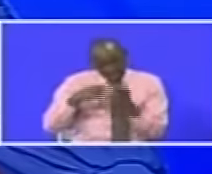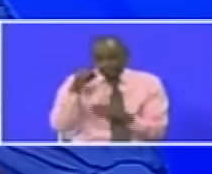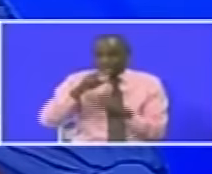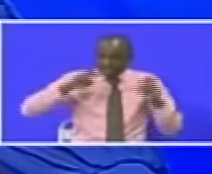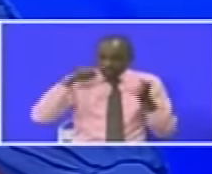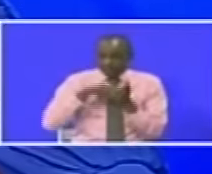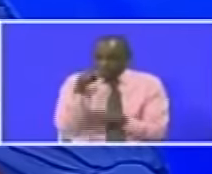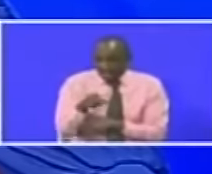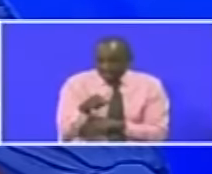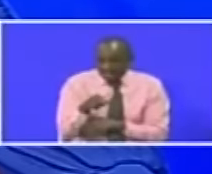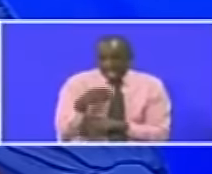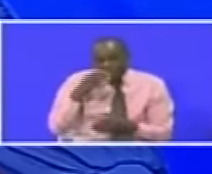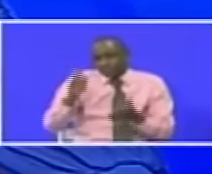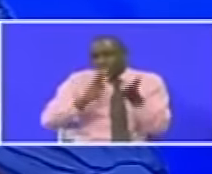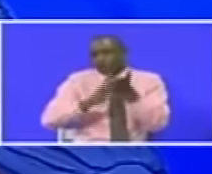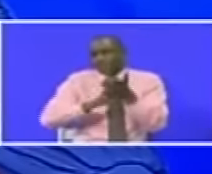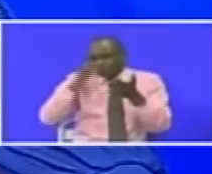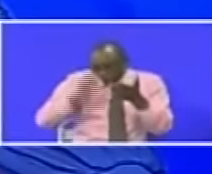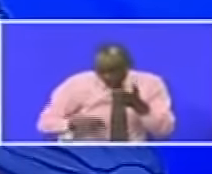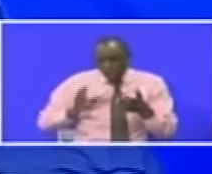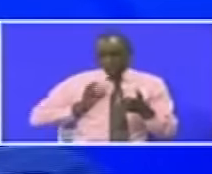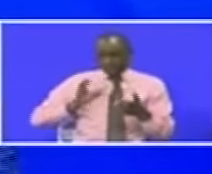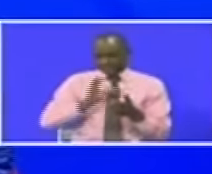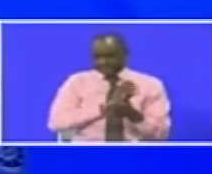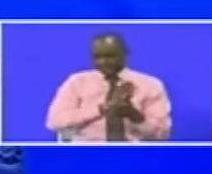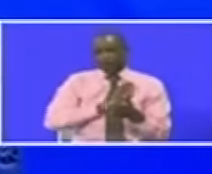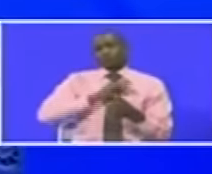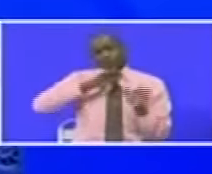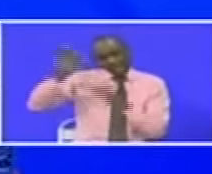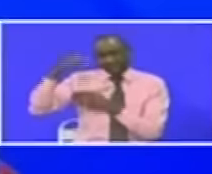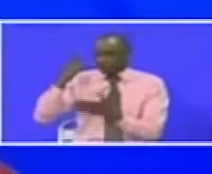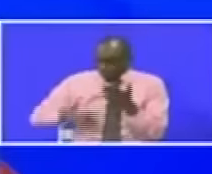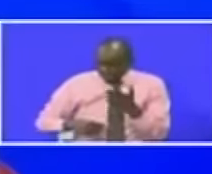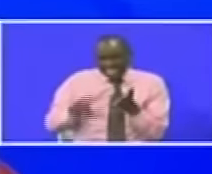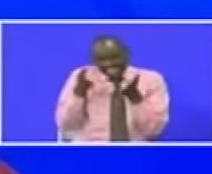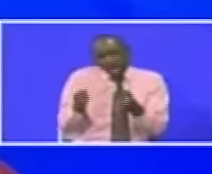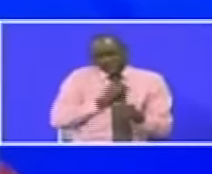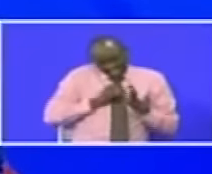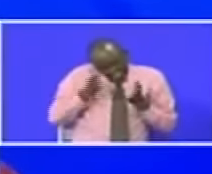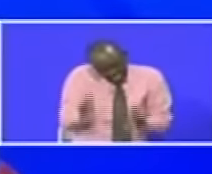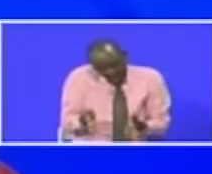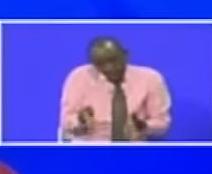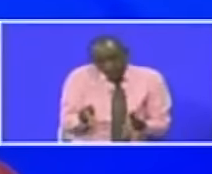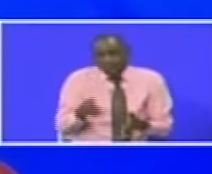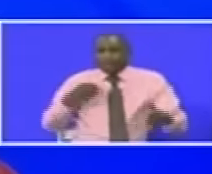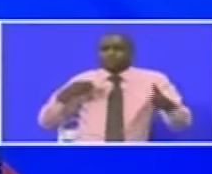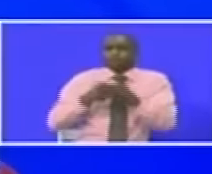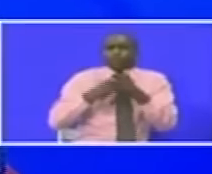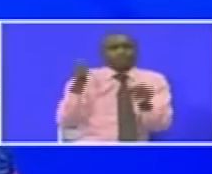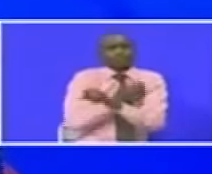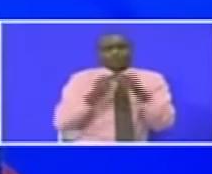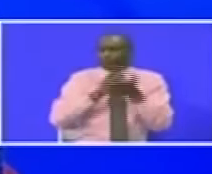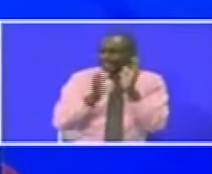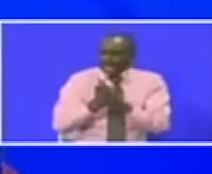Checkpoint tonight. The recommendation by a committee of the National Assembly that the current senators should be barred from running